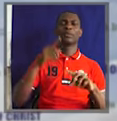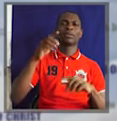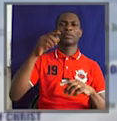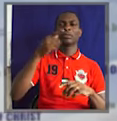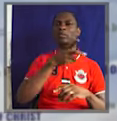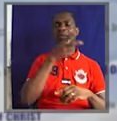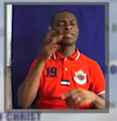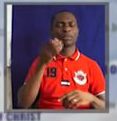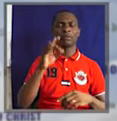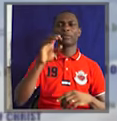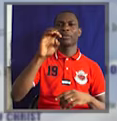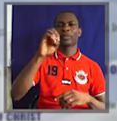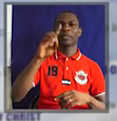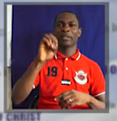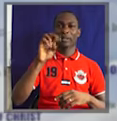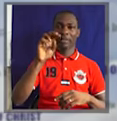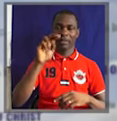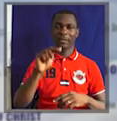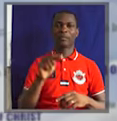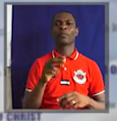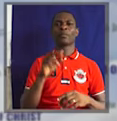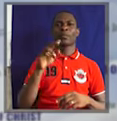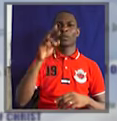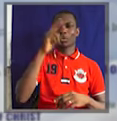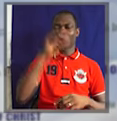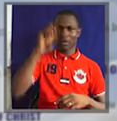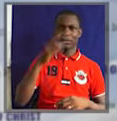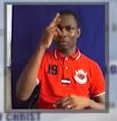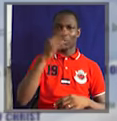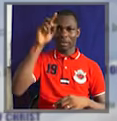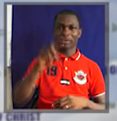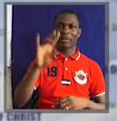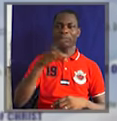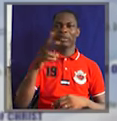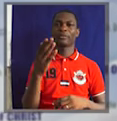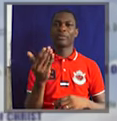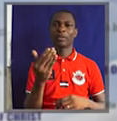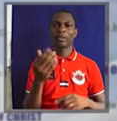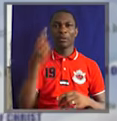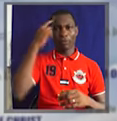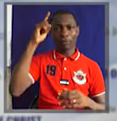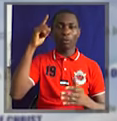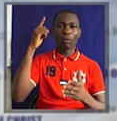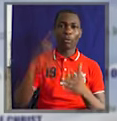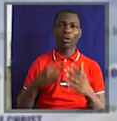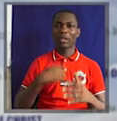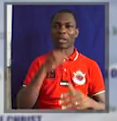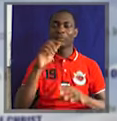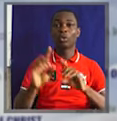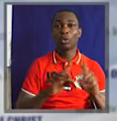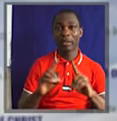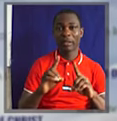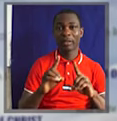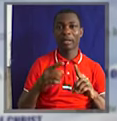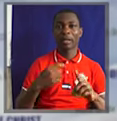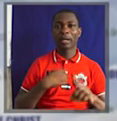Now, check. Romans chapter 7 and verse 15. Tipo. For what I am